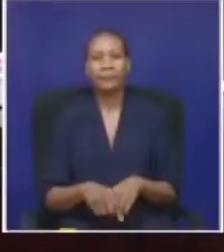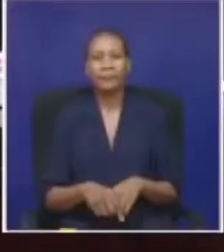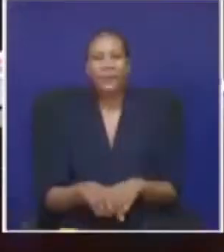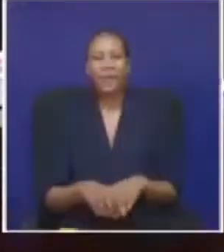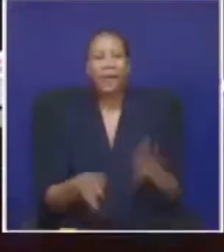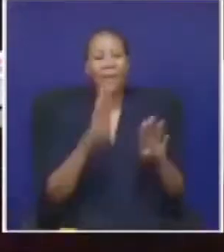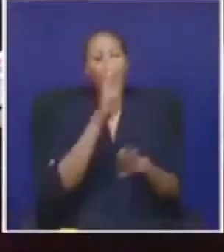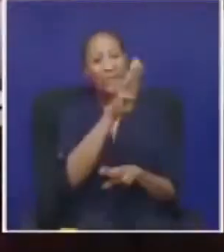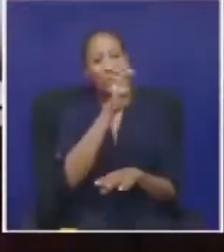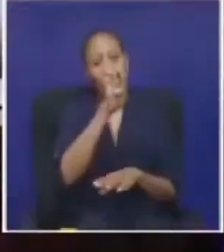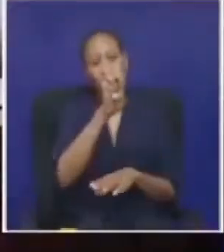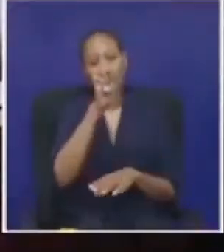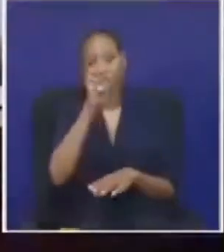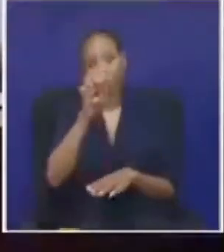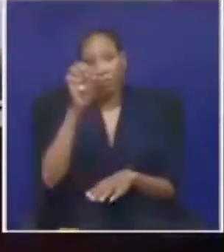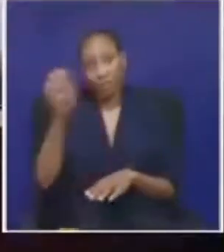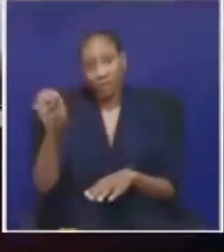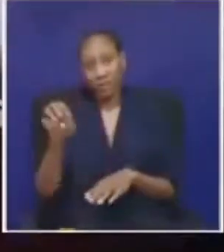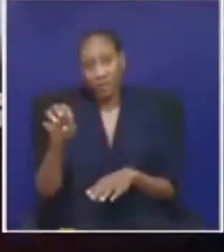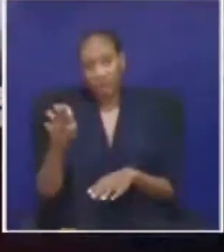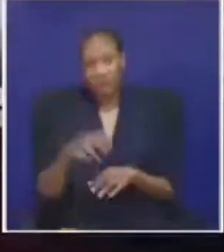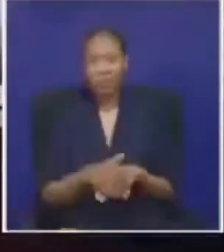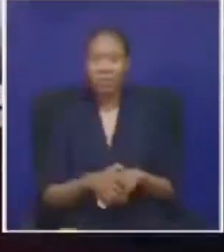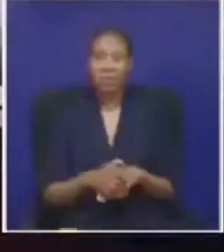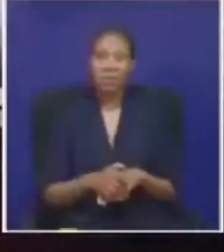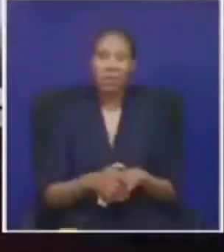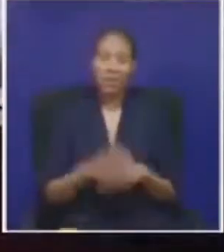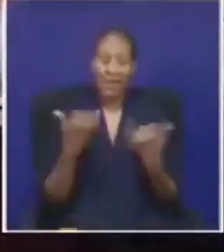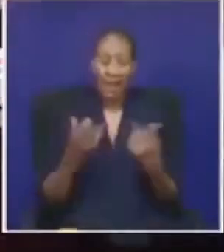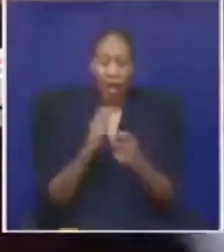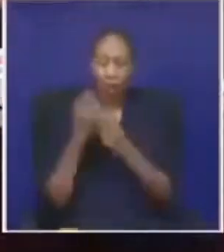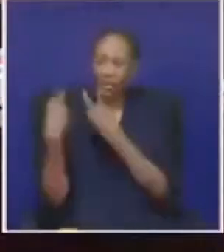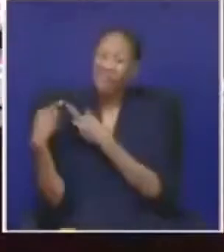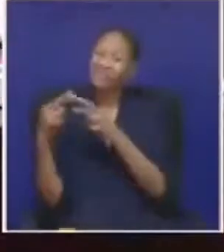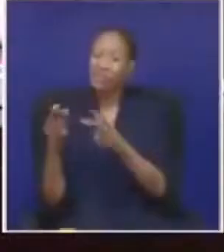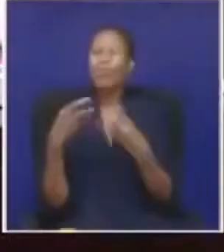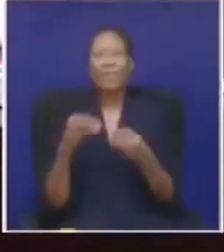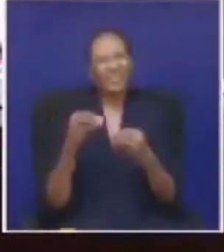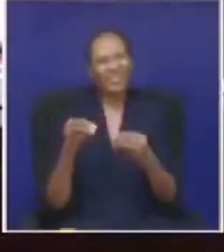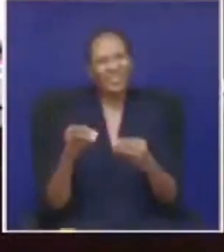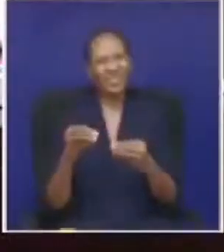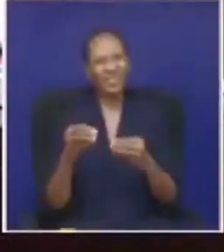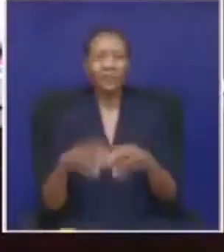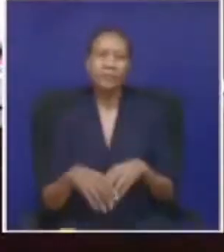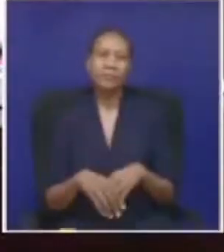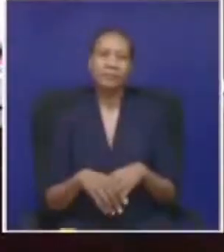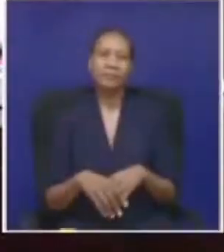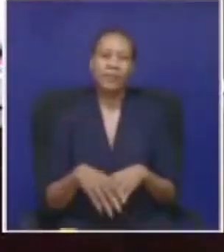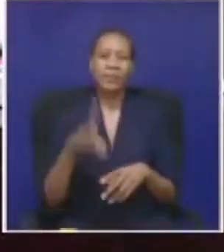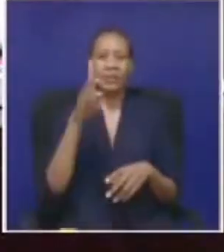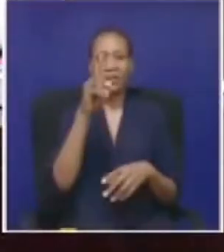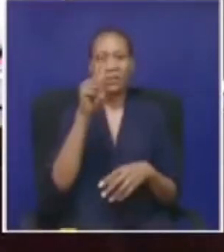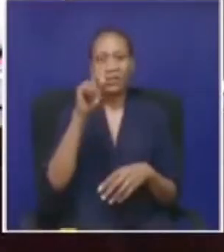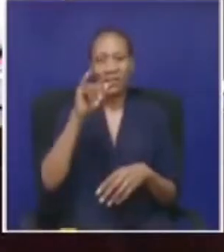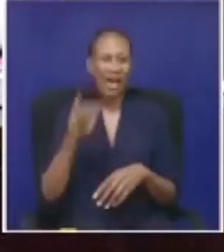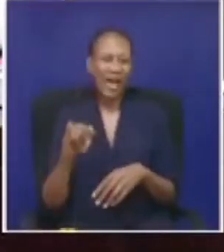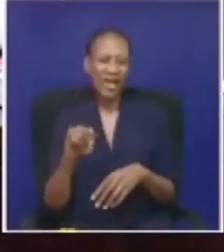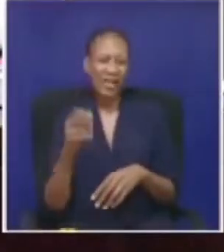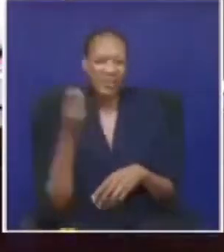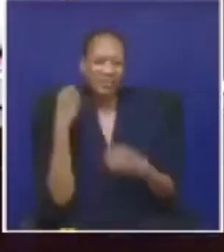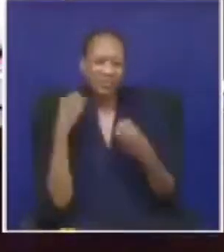Triple BEE is currently being reviewed as well. DTI is busy looking